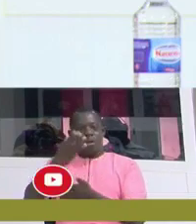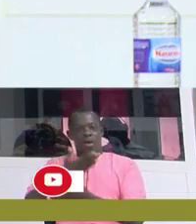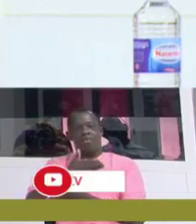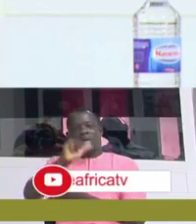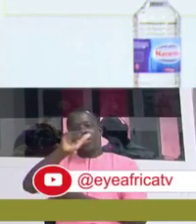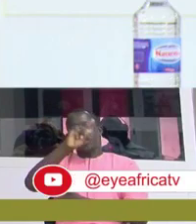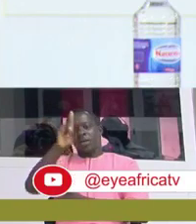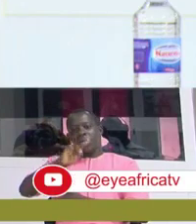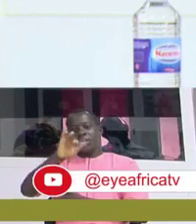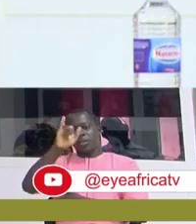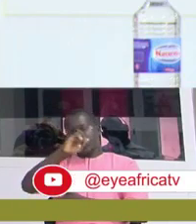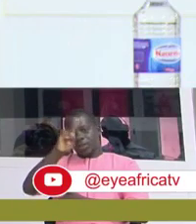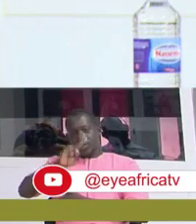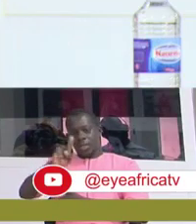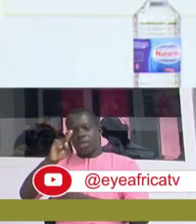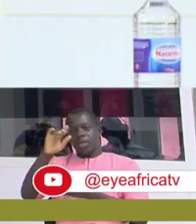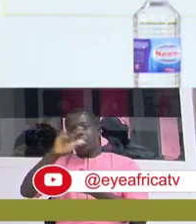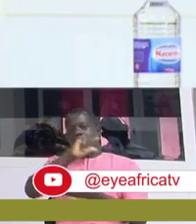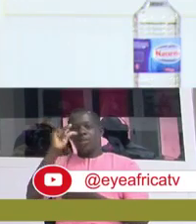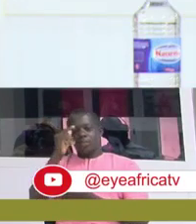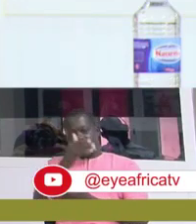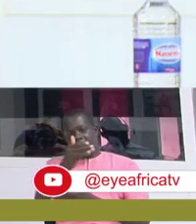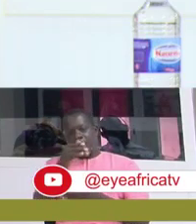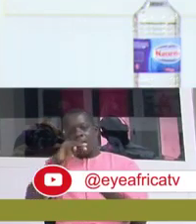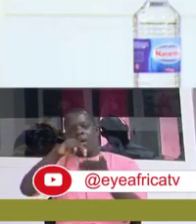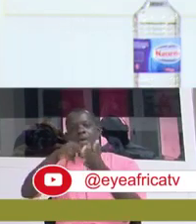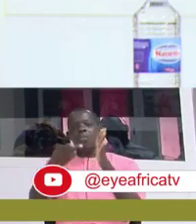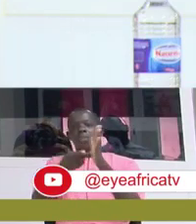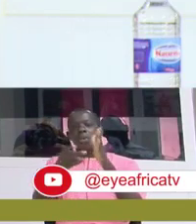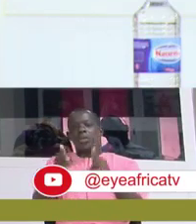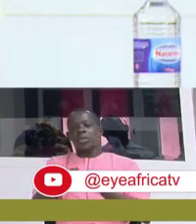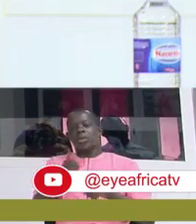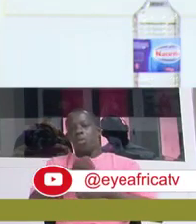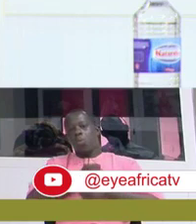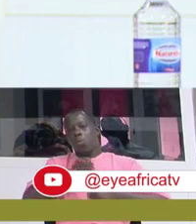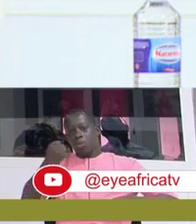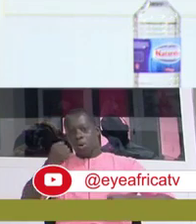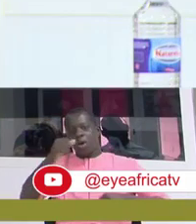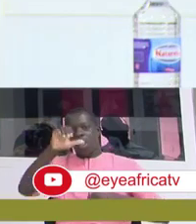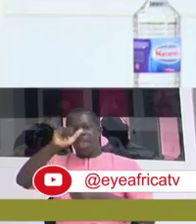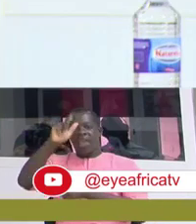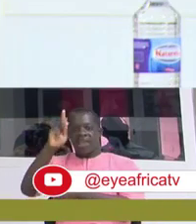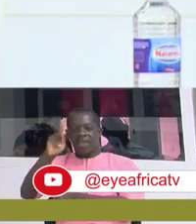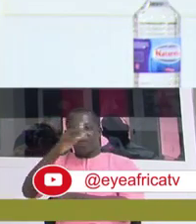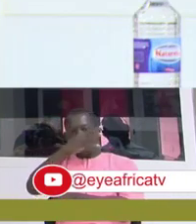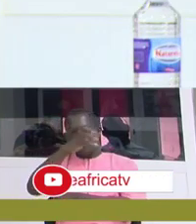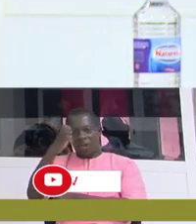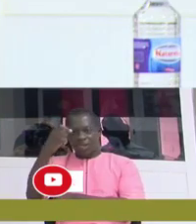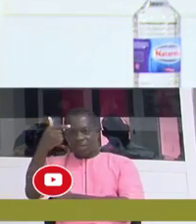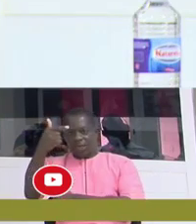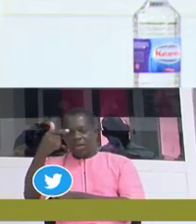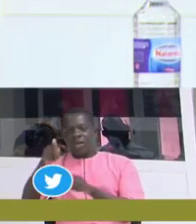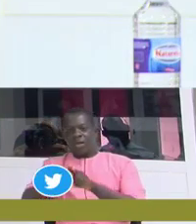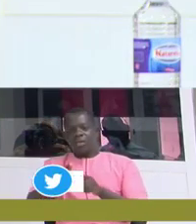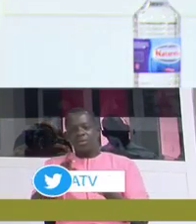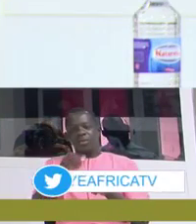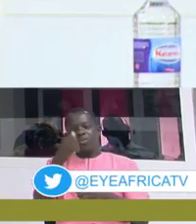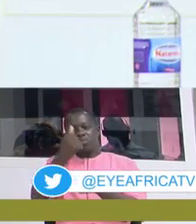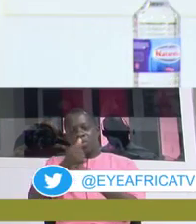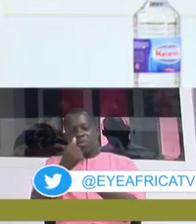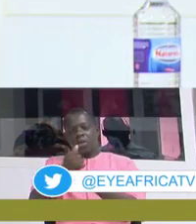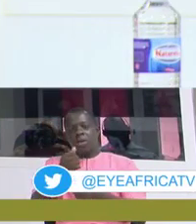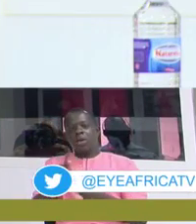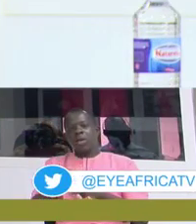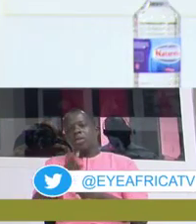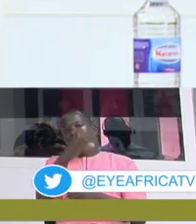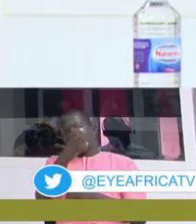assist's name. Wala mu ye kidole mene muta kasamasi ye AK-47 mambonja ya samba kasamasi. That means that the AK-47 rifles